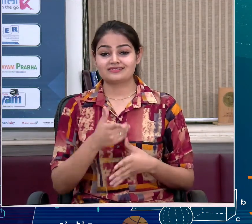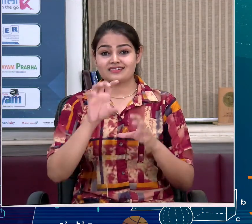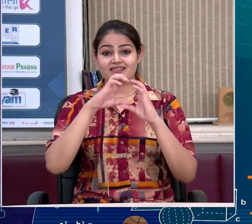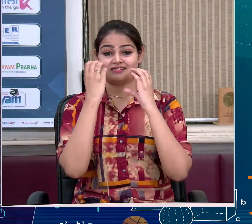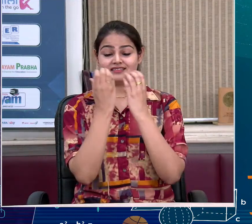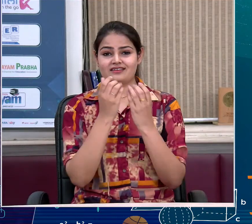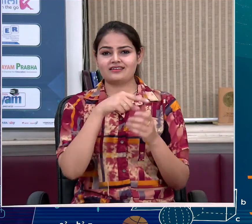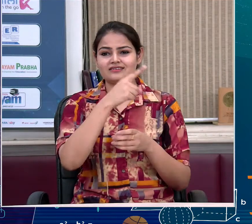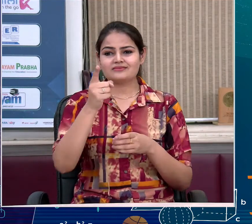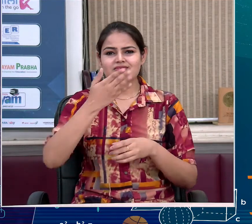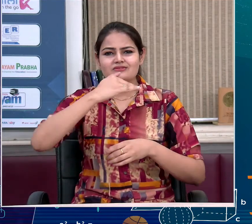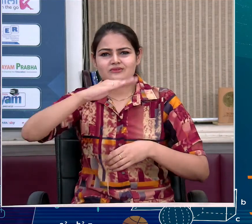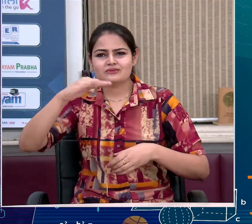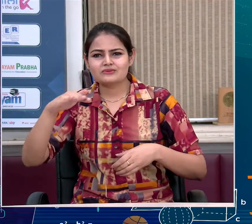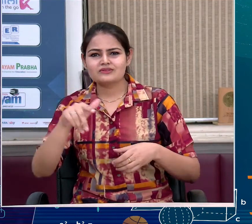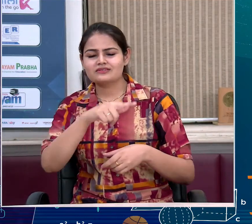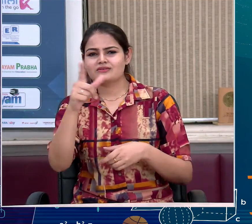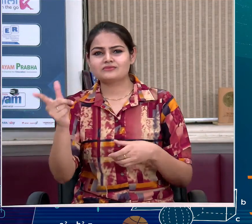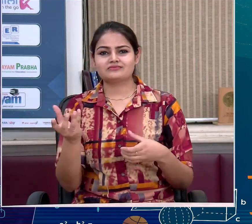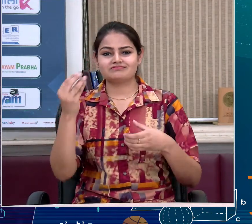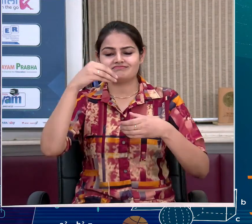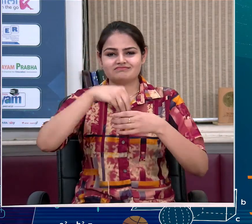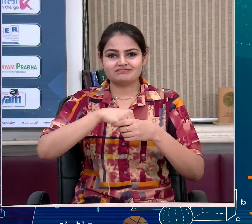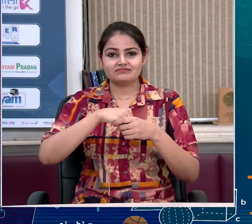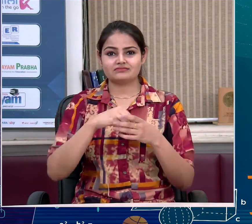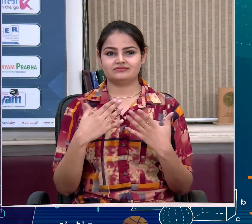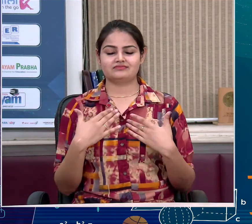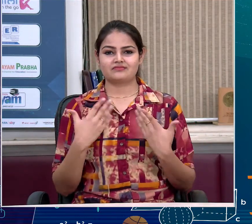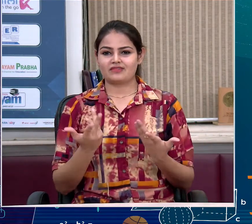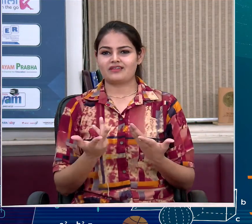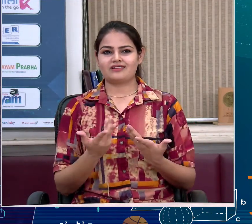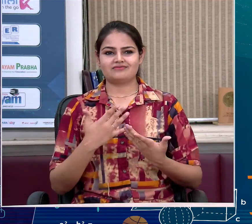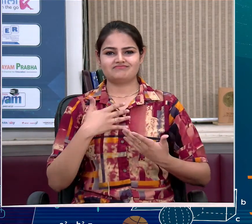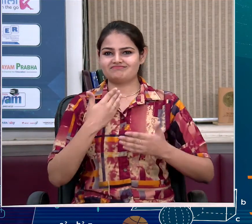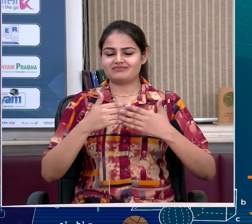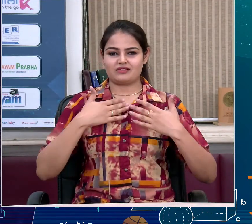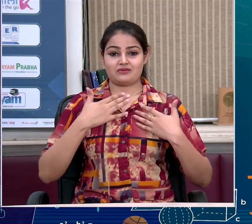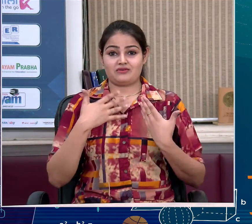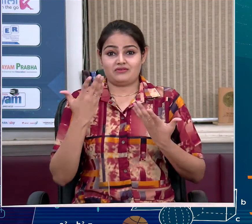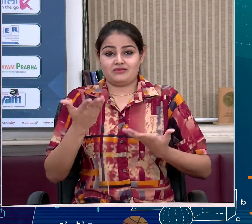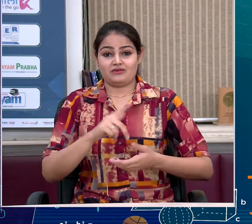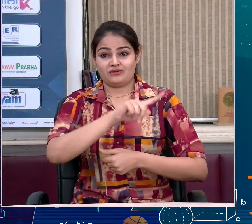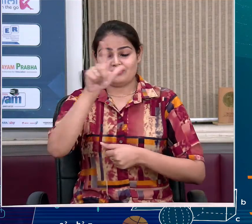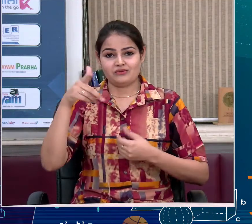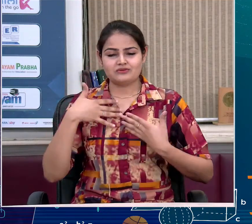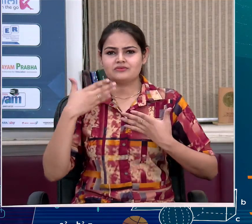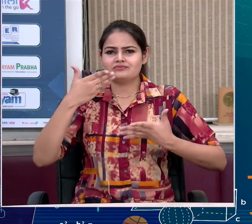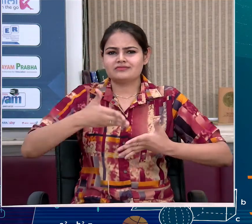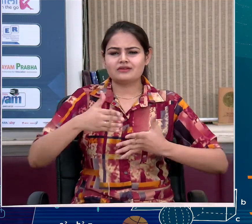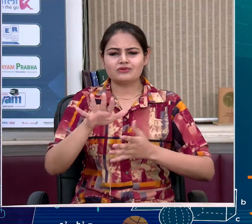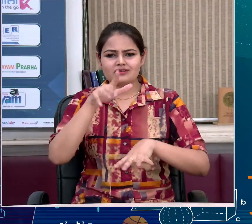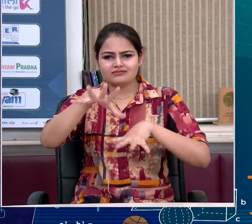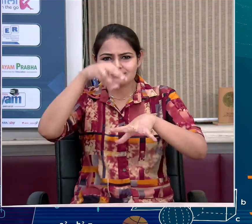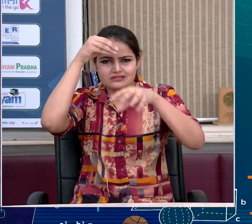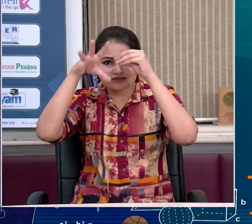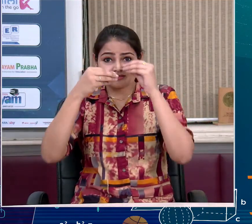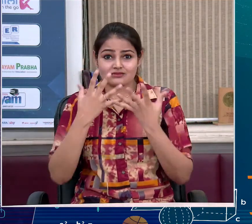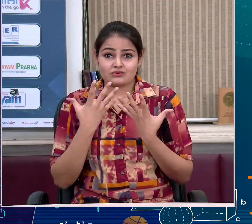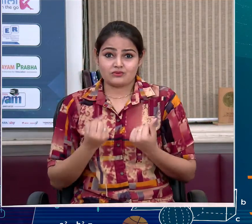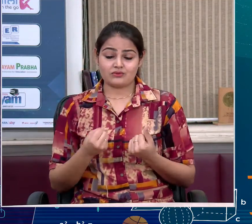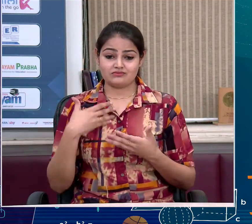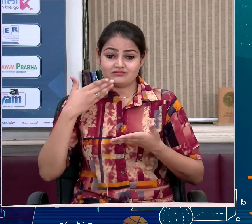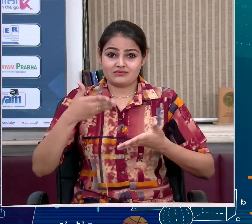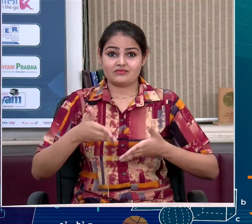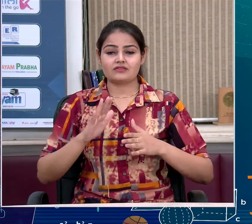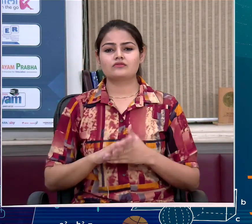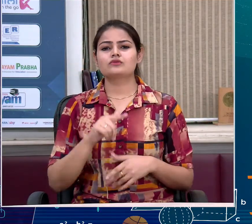where everyone comes in sync and we are all gathered for a learning. So everyone on a same page. So let's